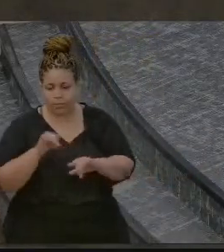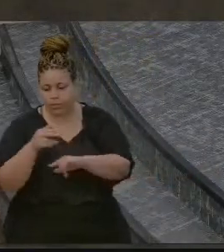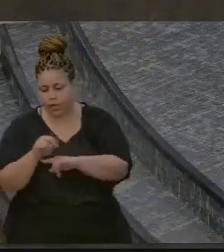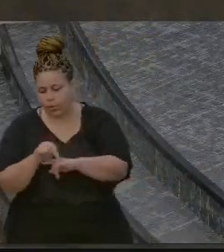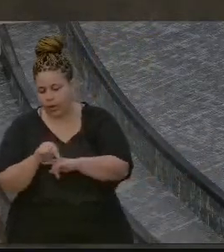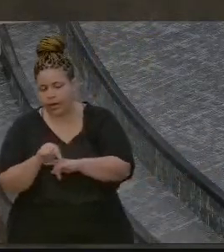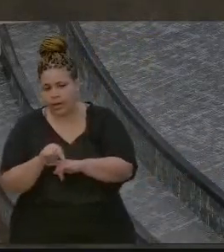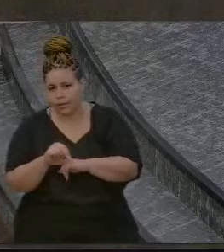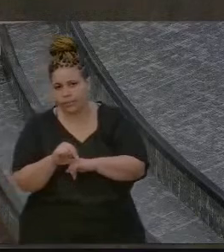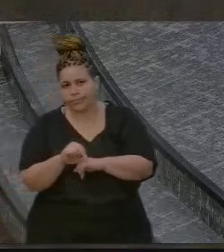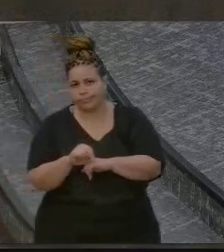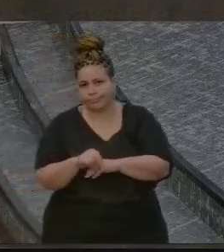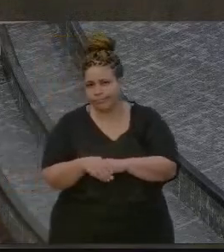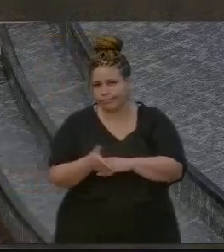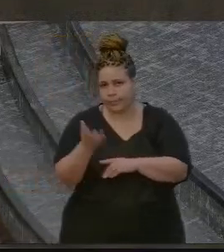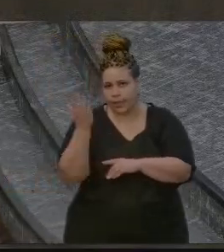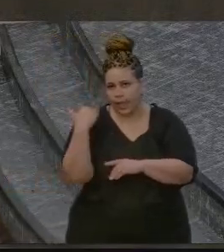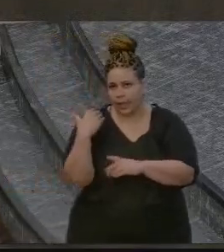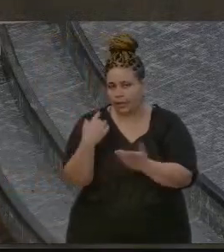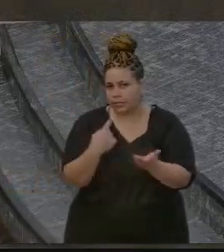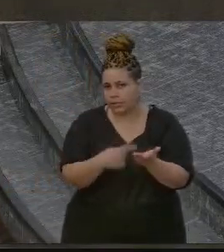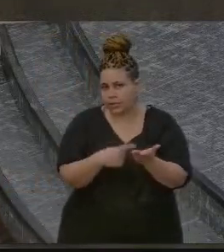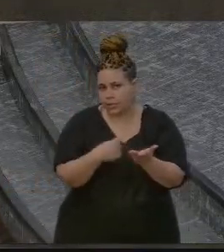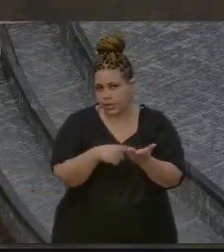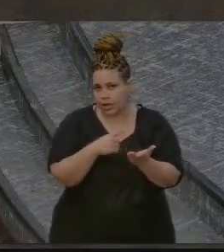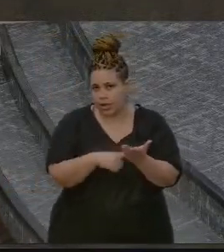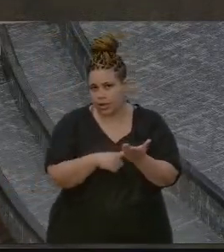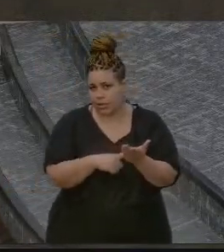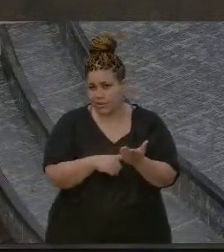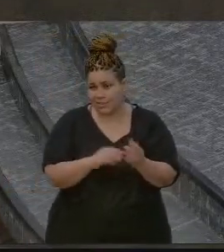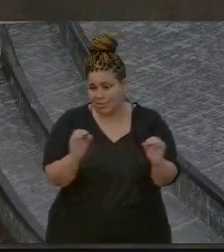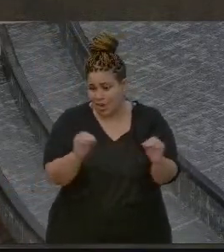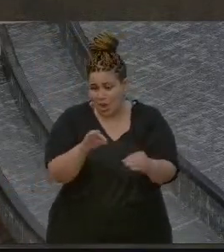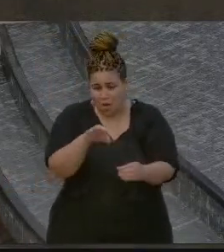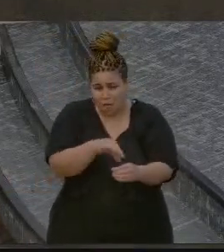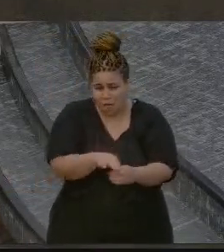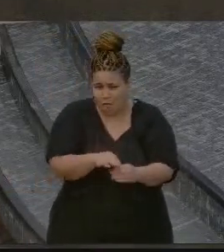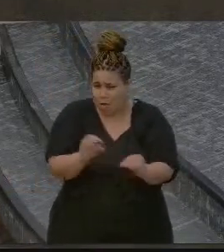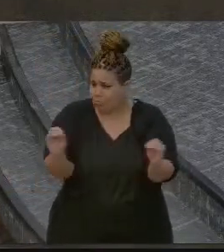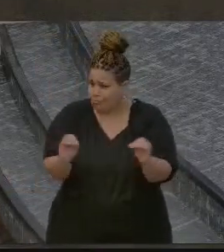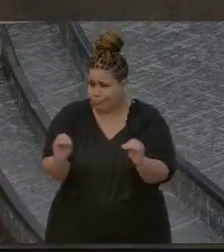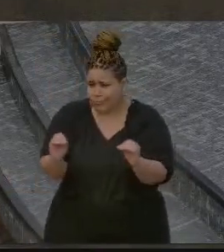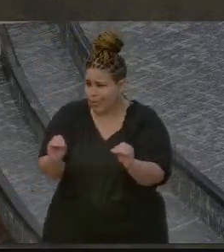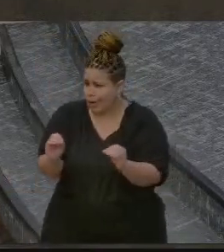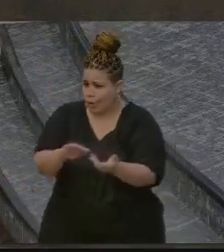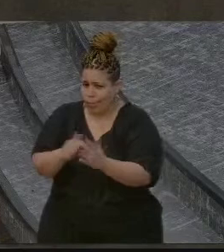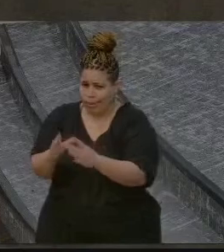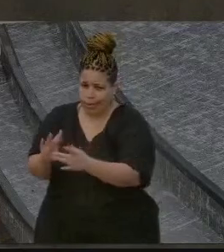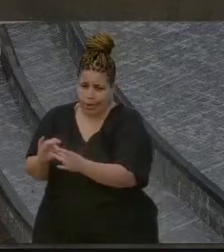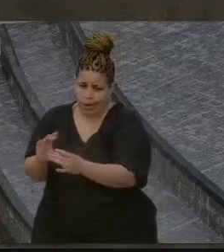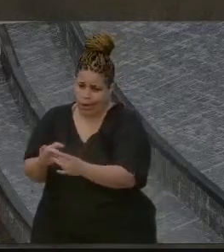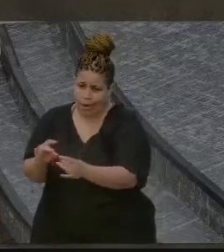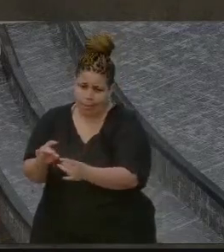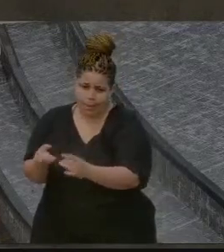discussed then, and I don't think they were ever voted on. No public comment was received. So that one's a